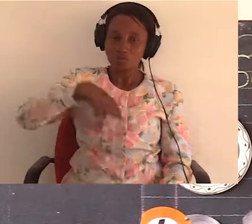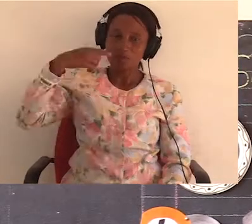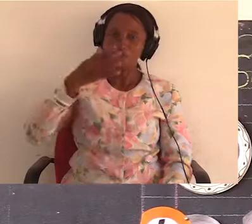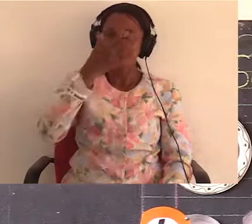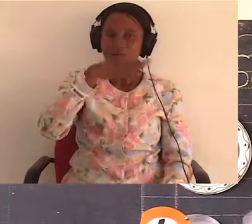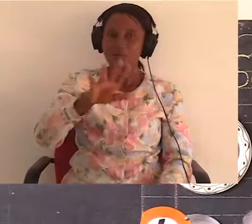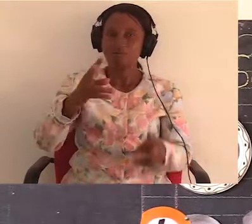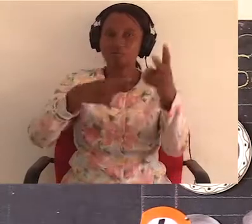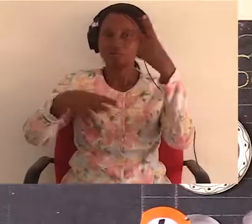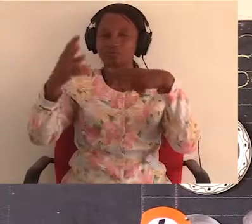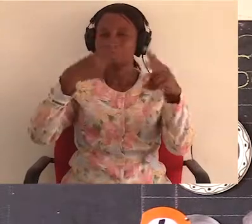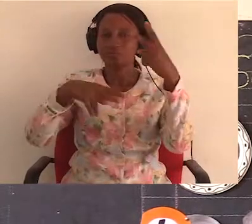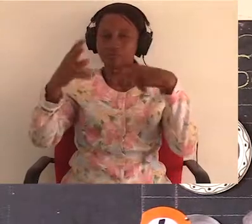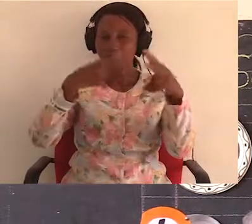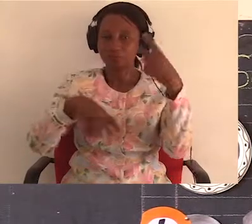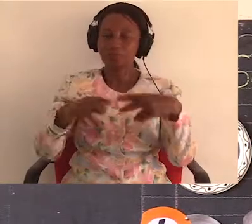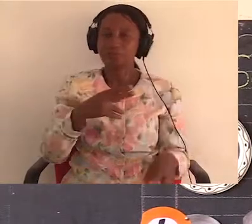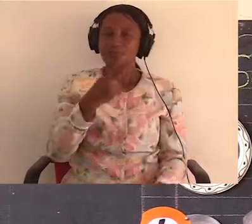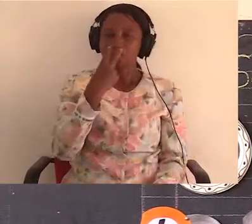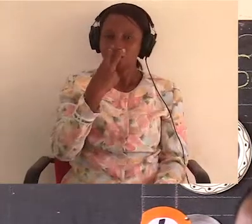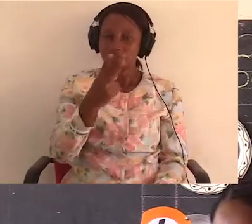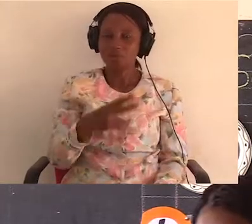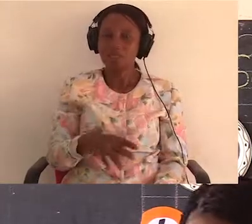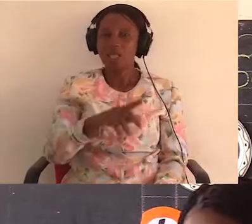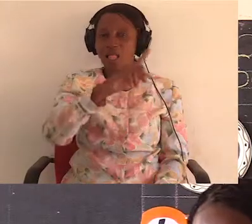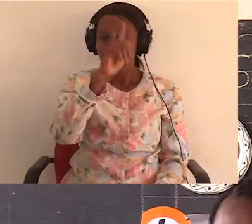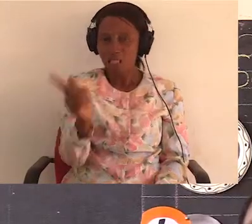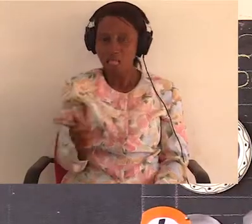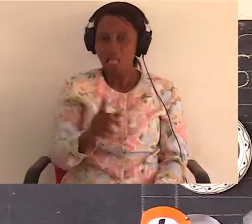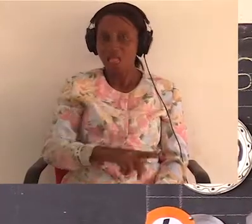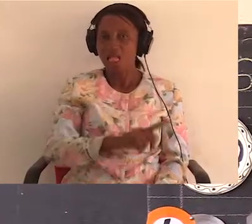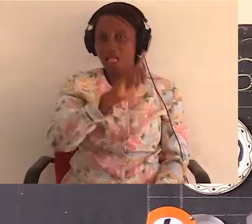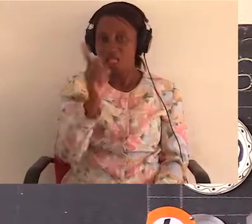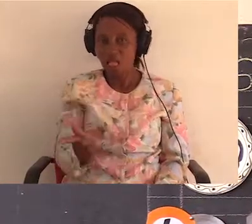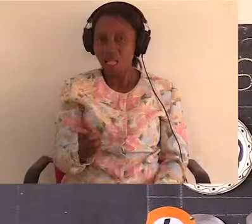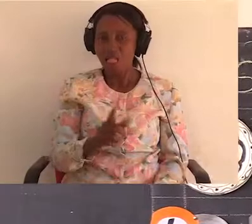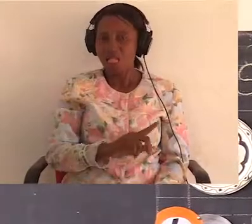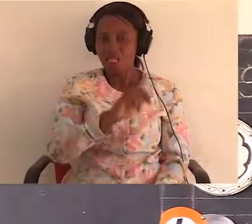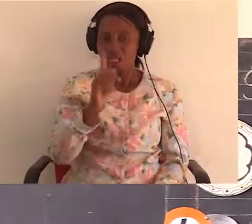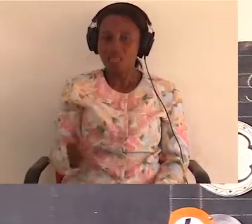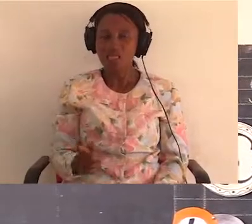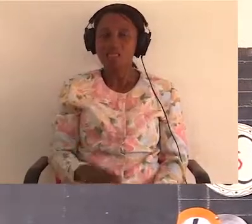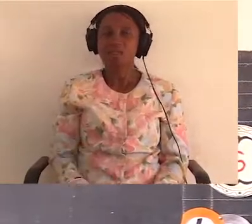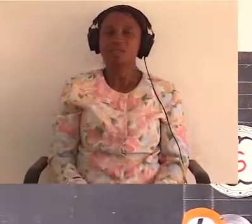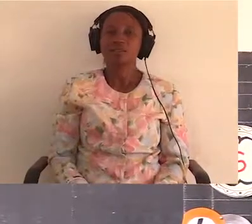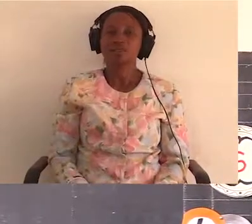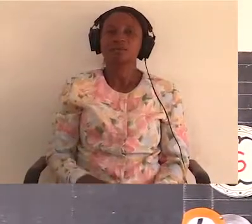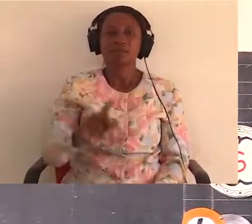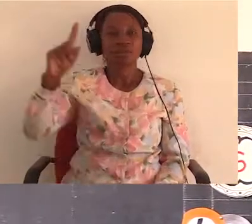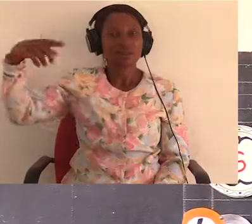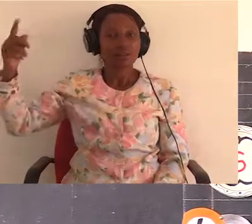that's the sound there. Yes? G. Very good. The sound